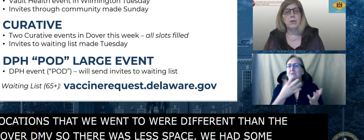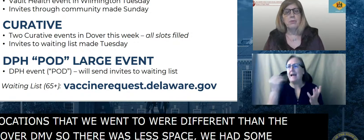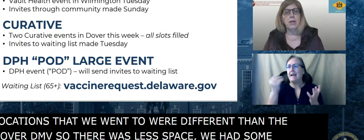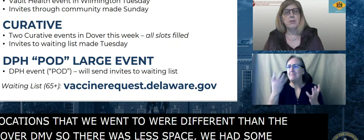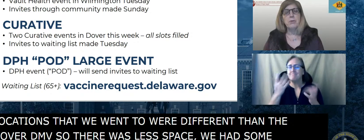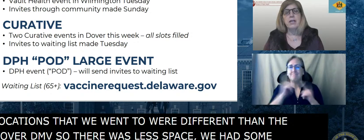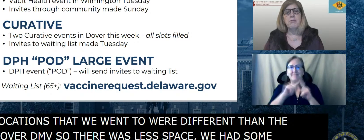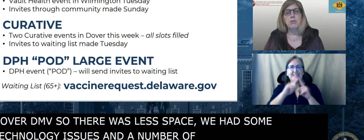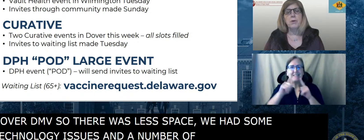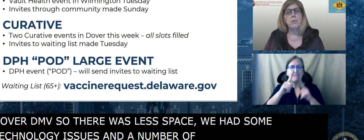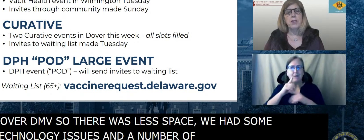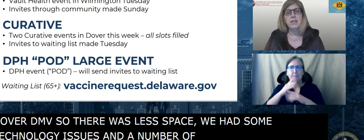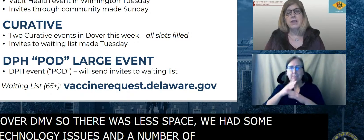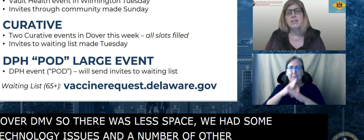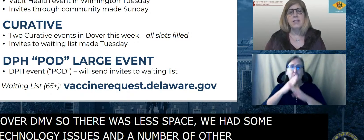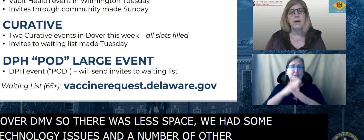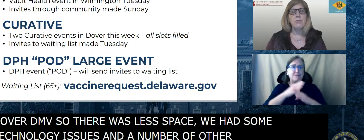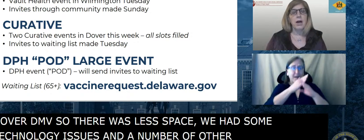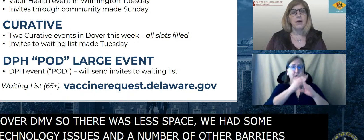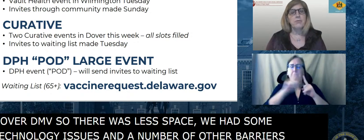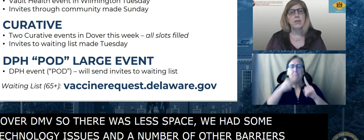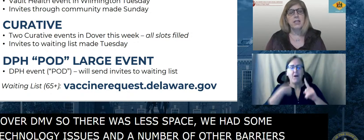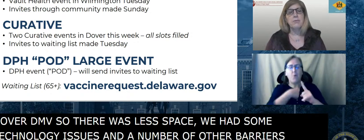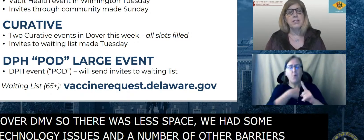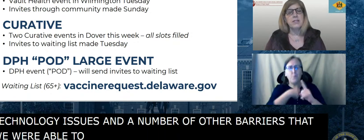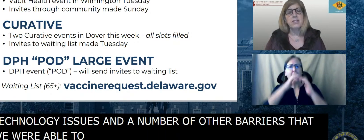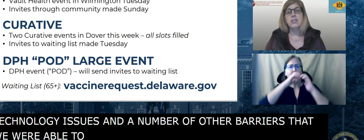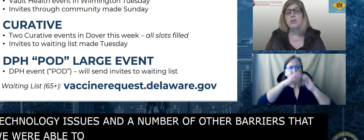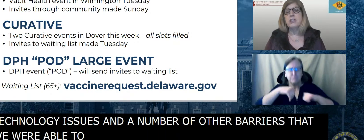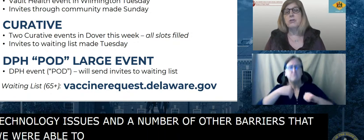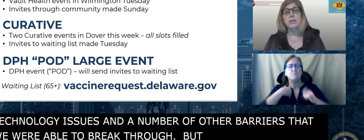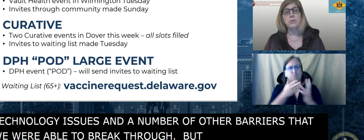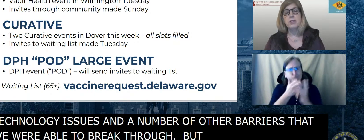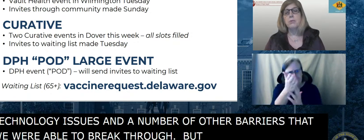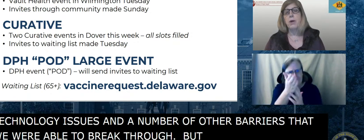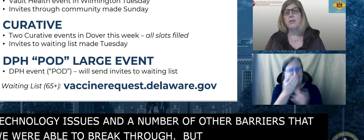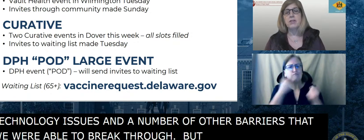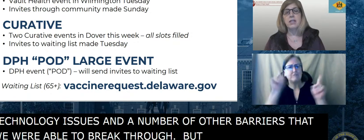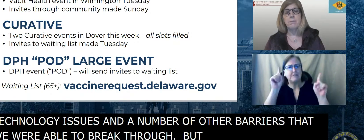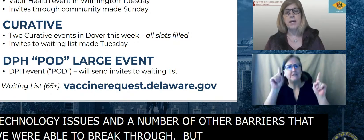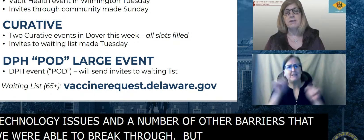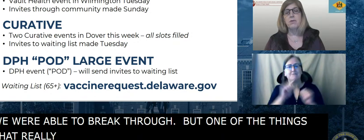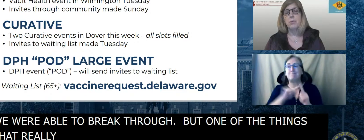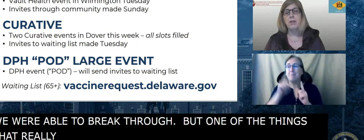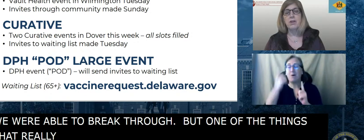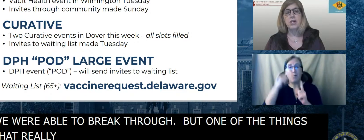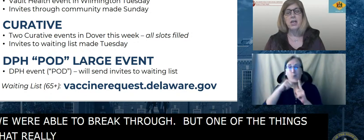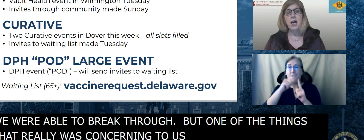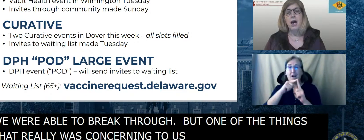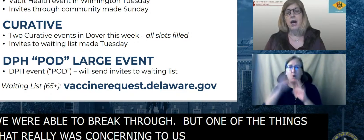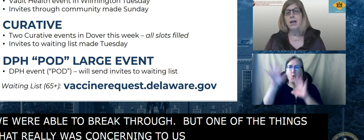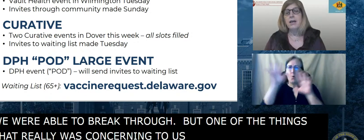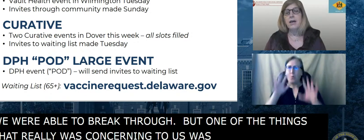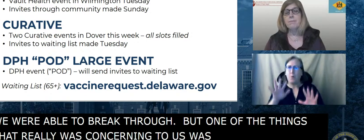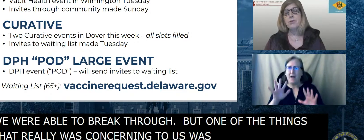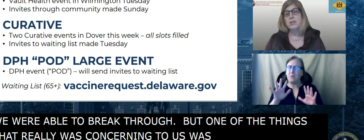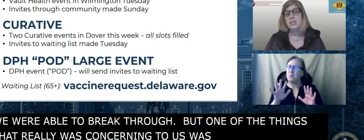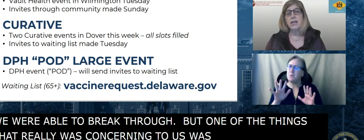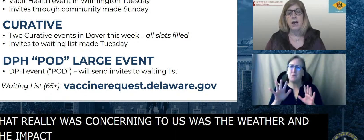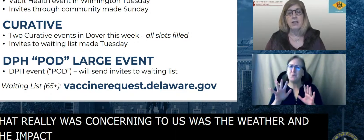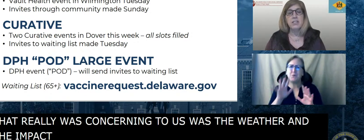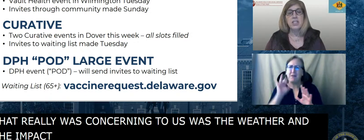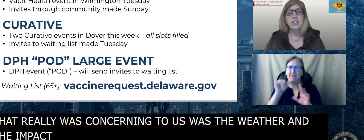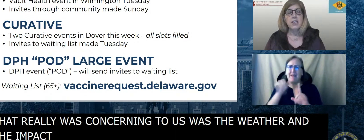barriers that we were able to break through. But one of the things that really was concerning to us was the weather and the impact of the weather on both